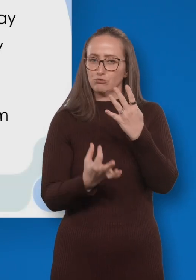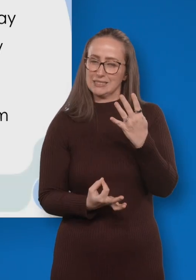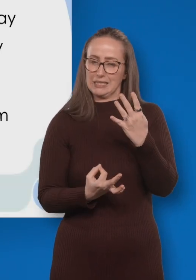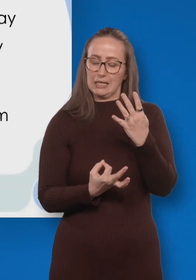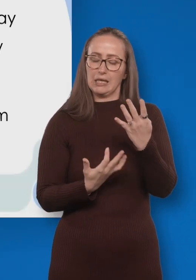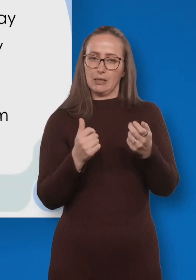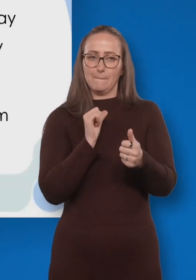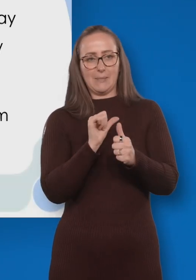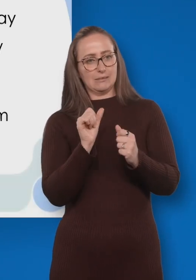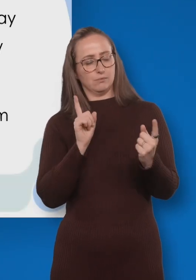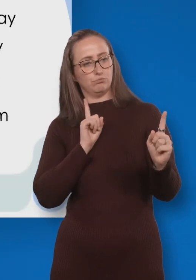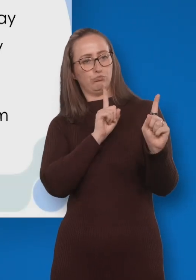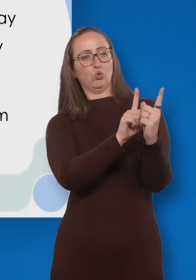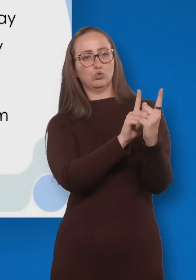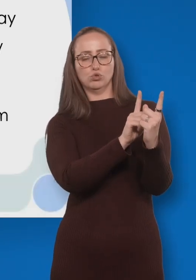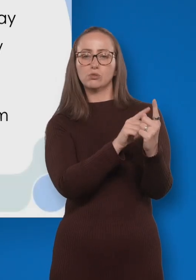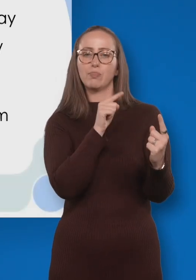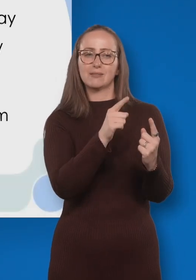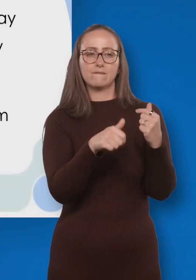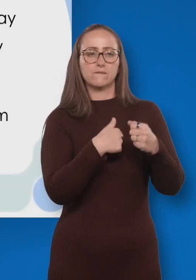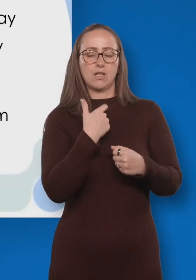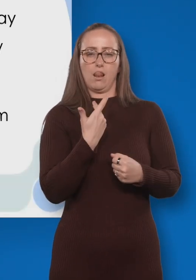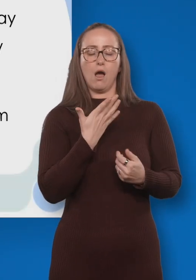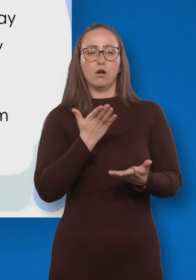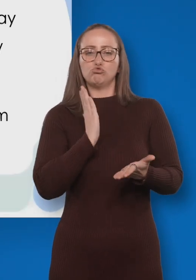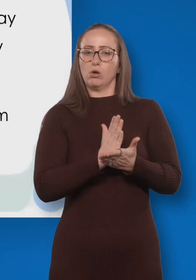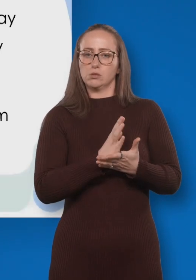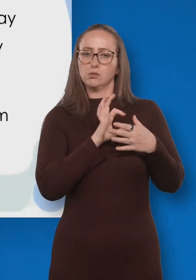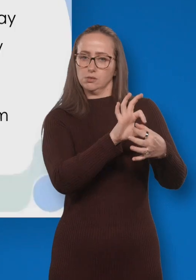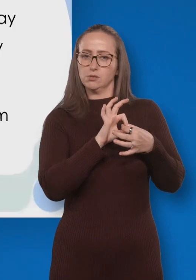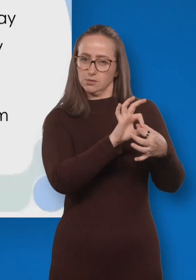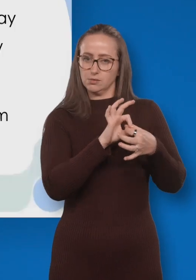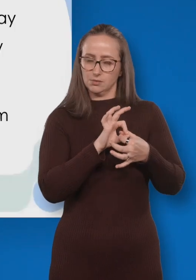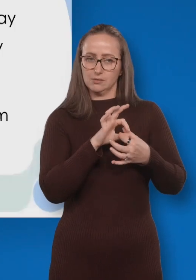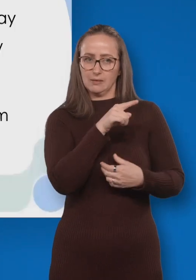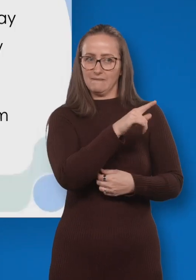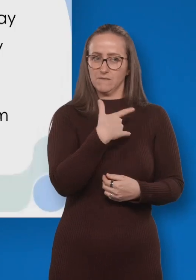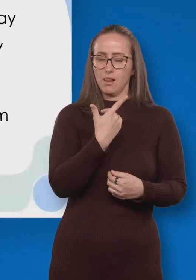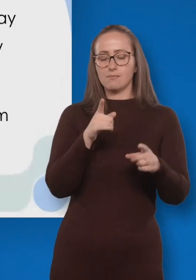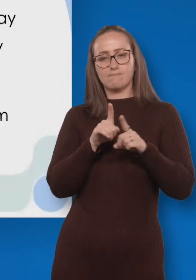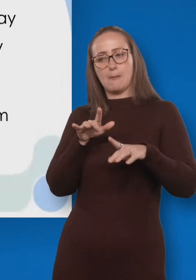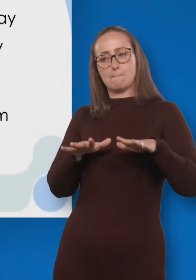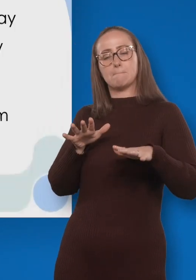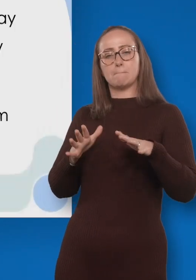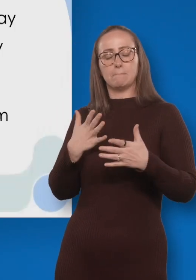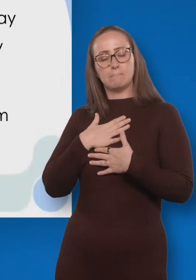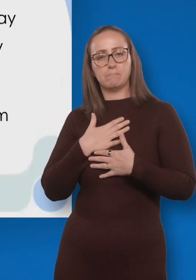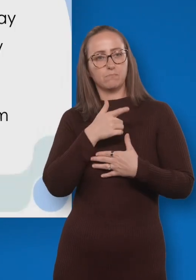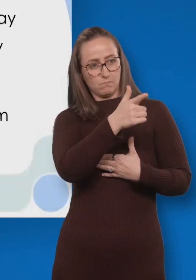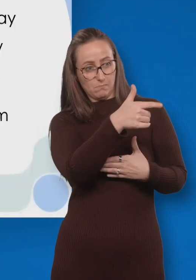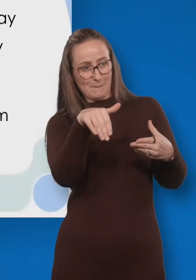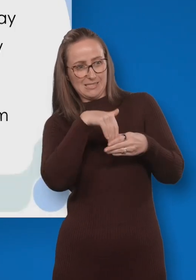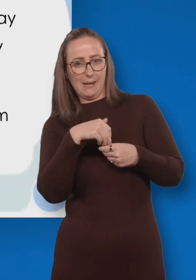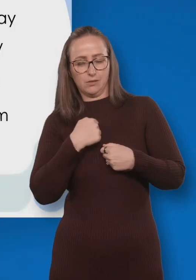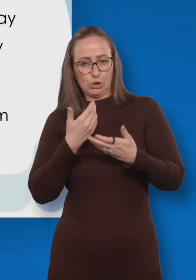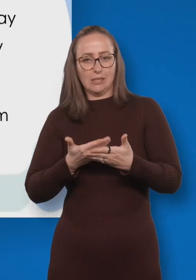that there's a kind of element of trust there if people feel that they can relate to who they're being approached by to participate, and